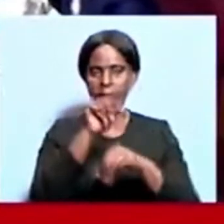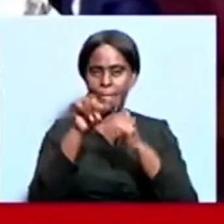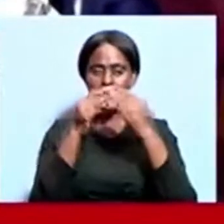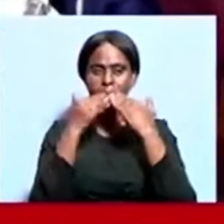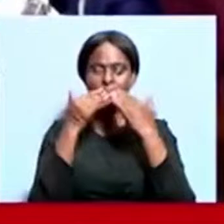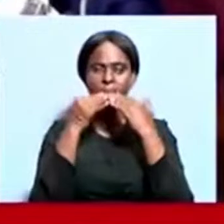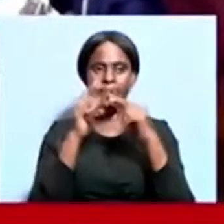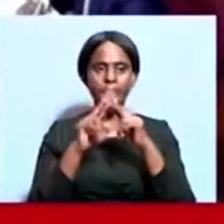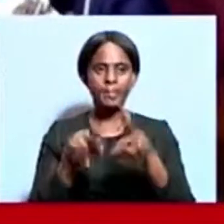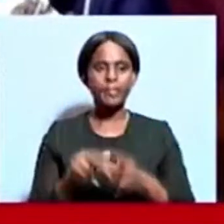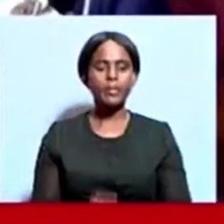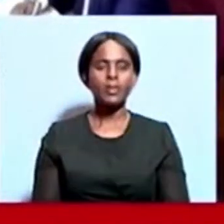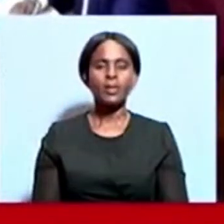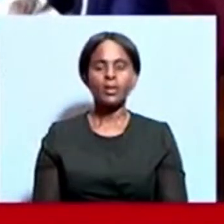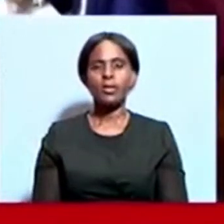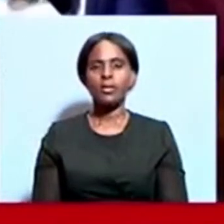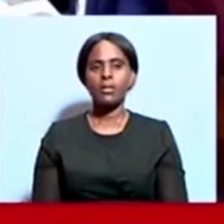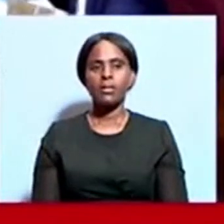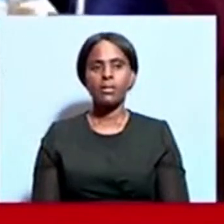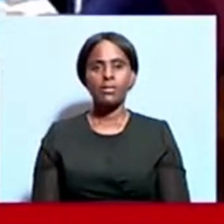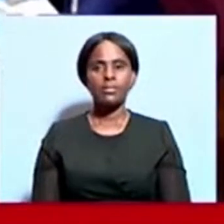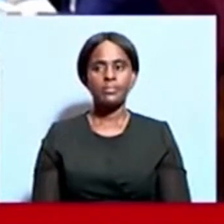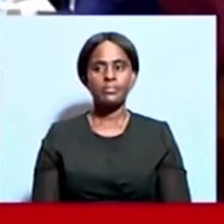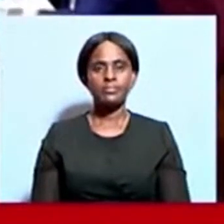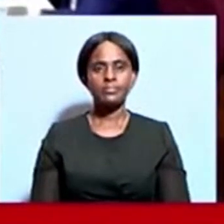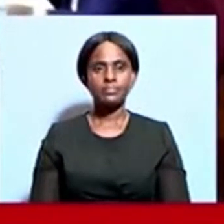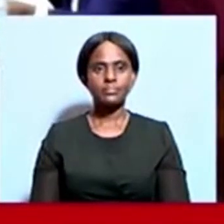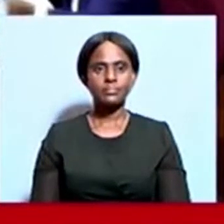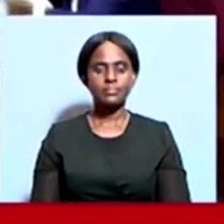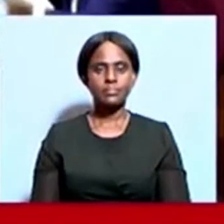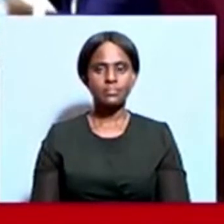Chair. Yes. Yes.